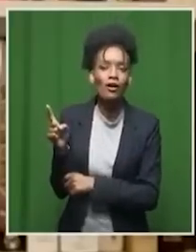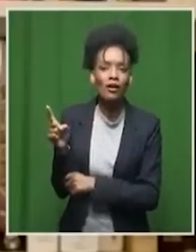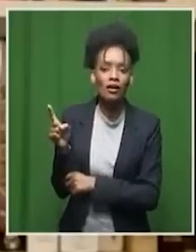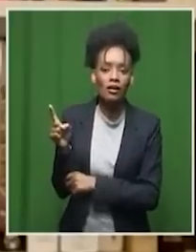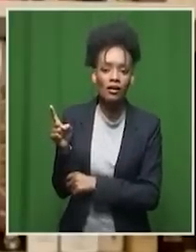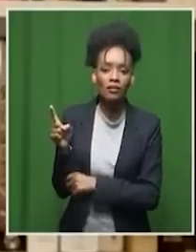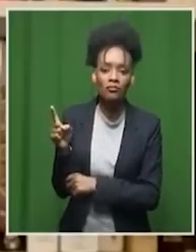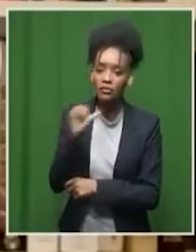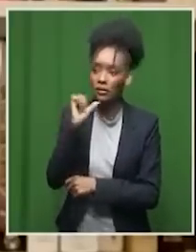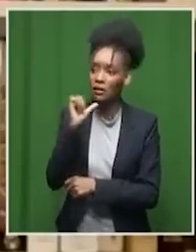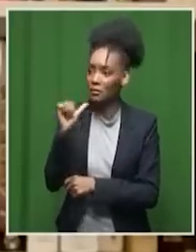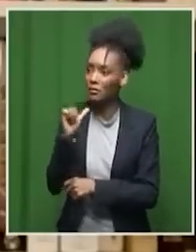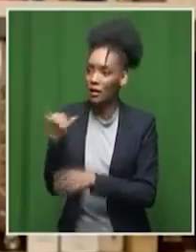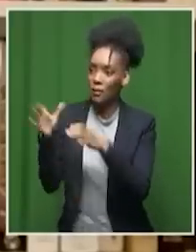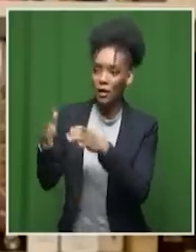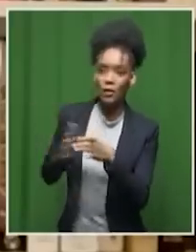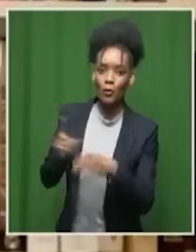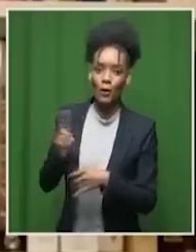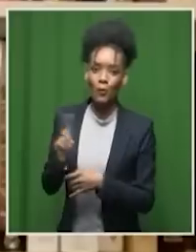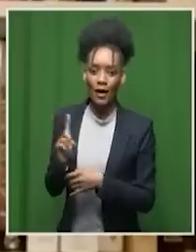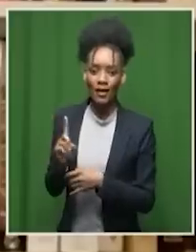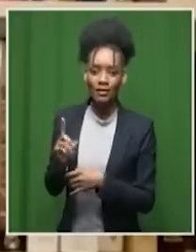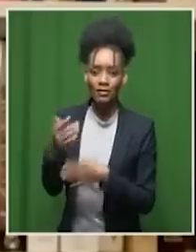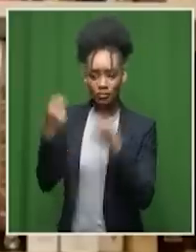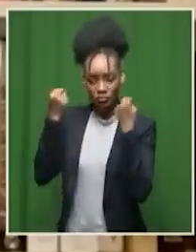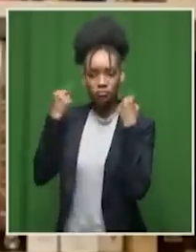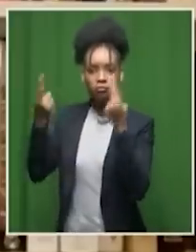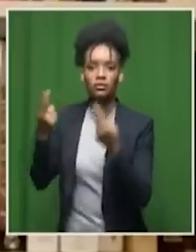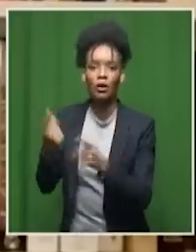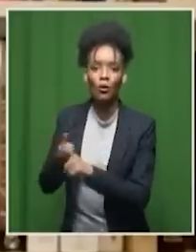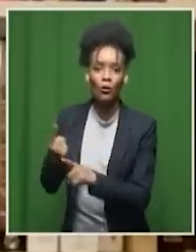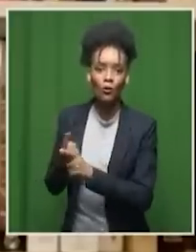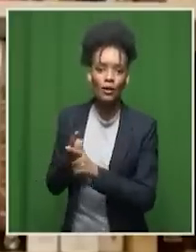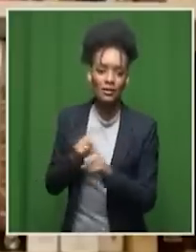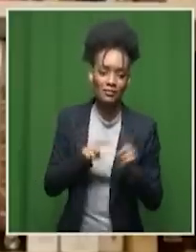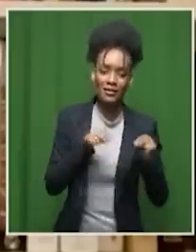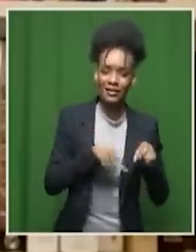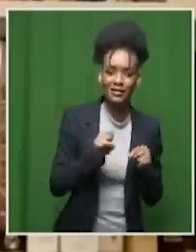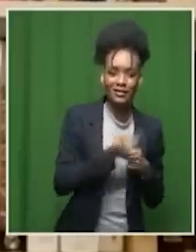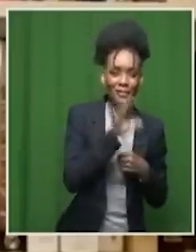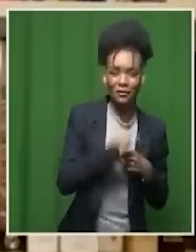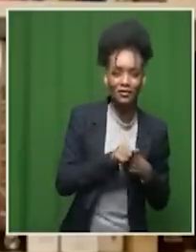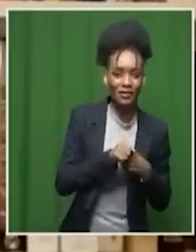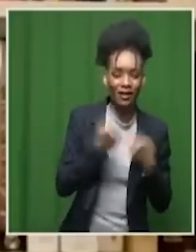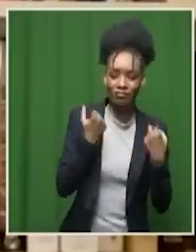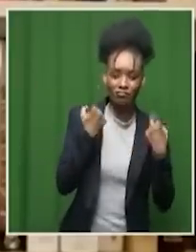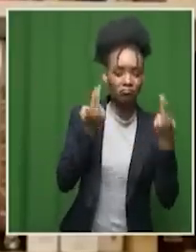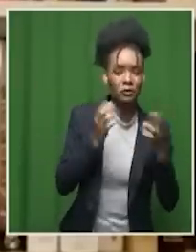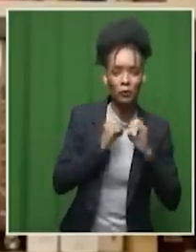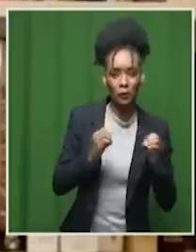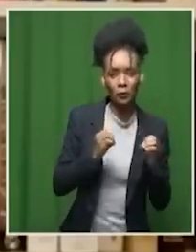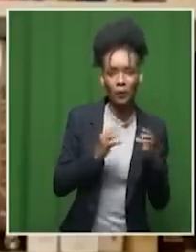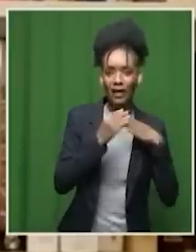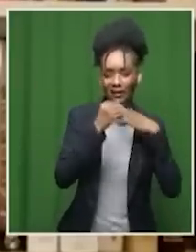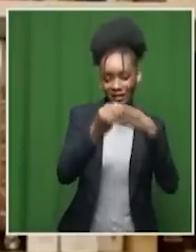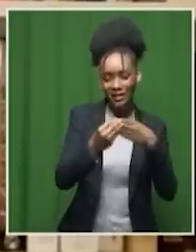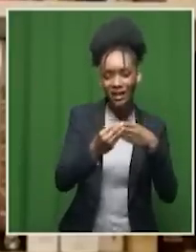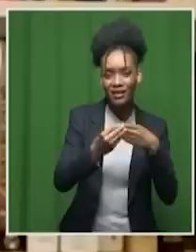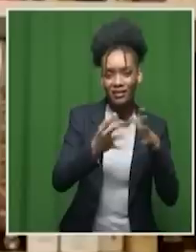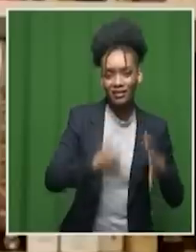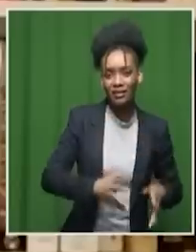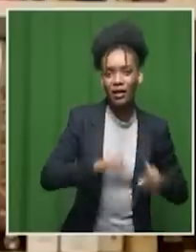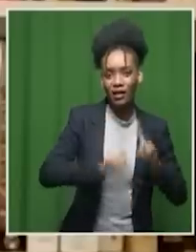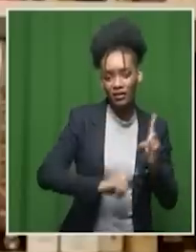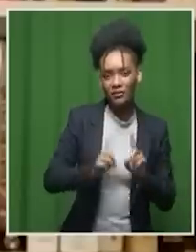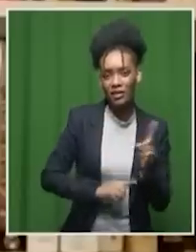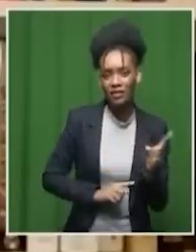wishes of the parties. So we do have a leadership failure, I would say, and it has to do also with